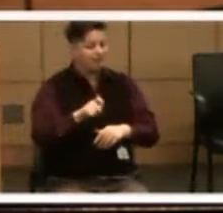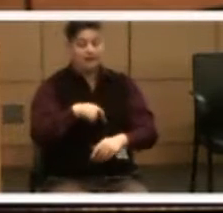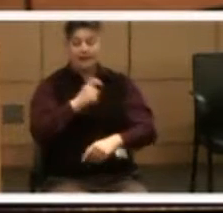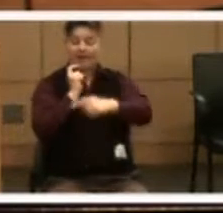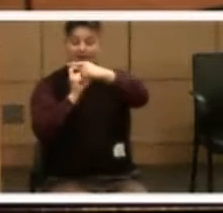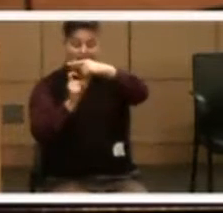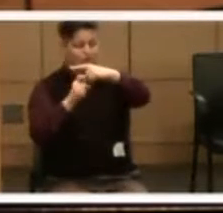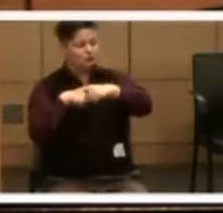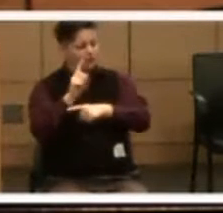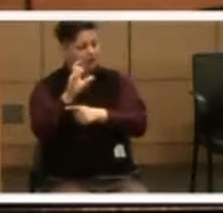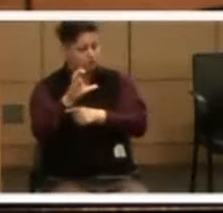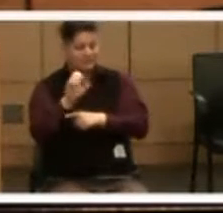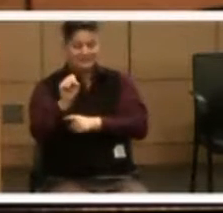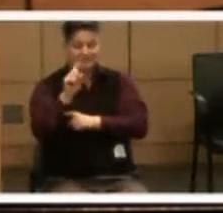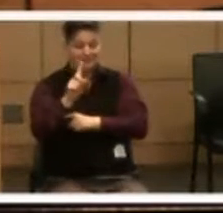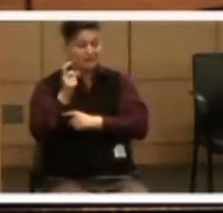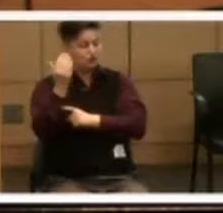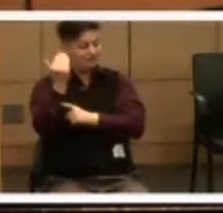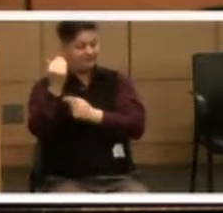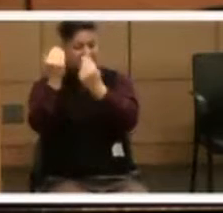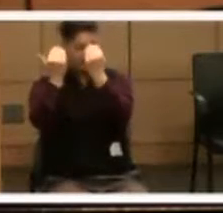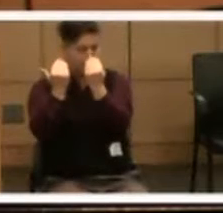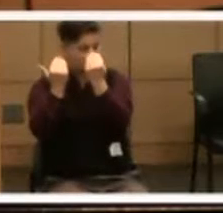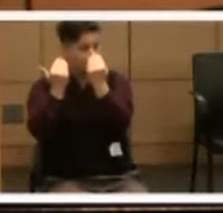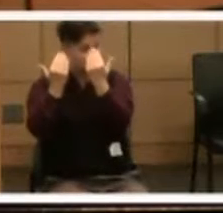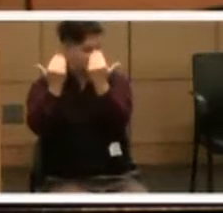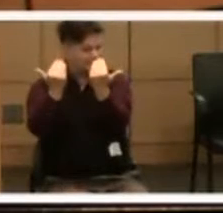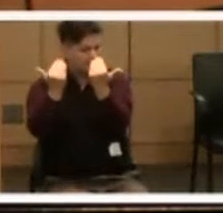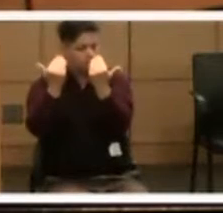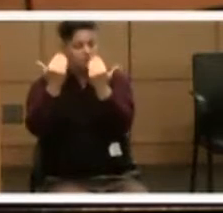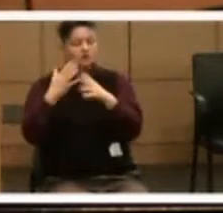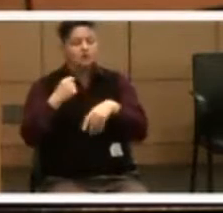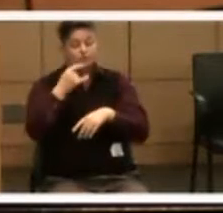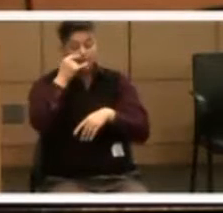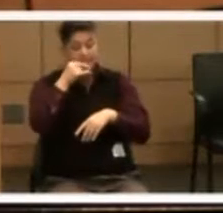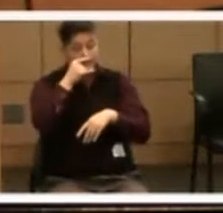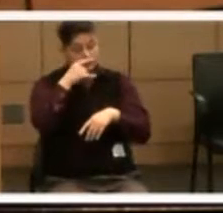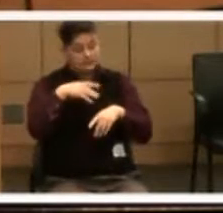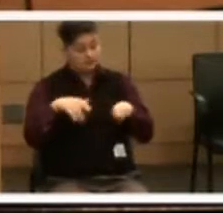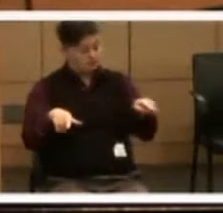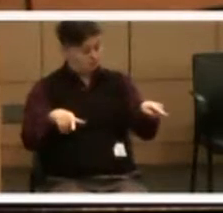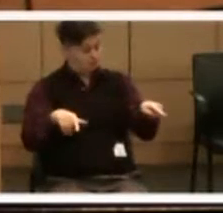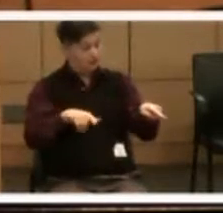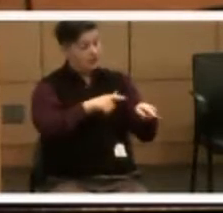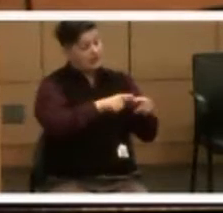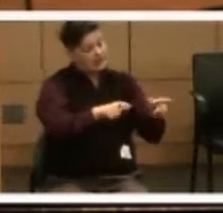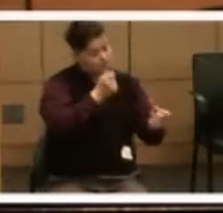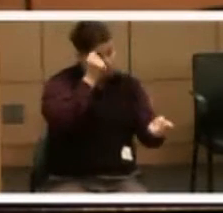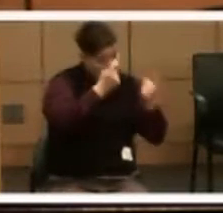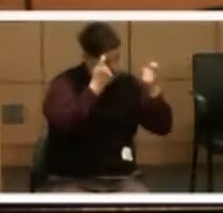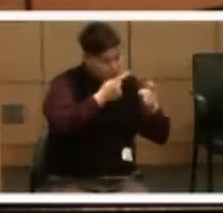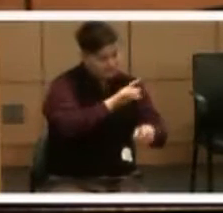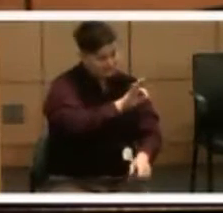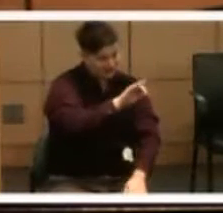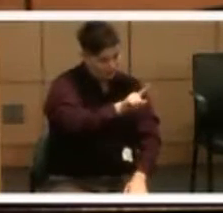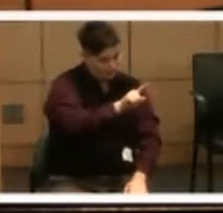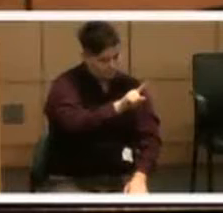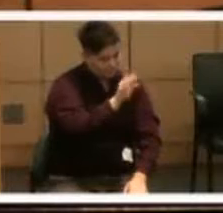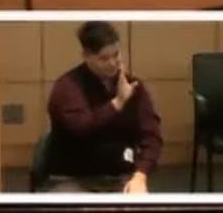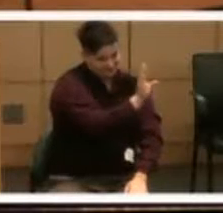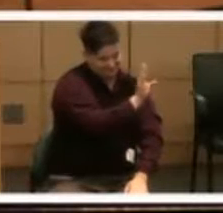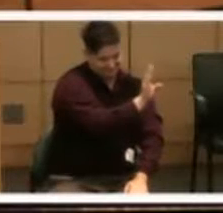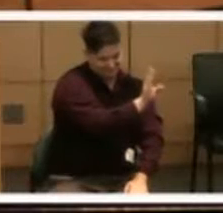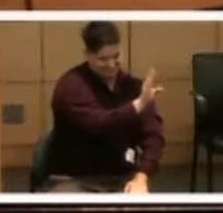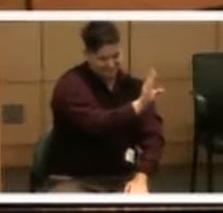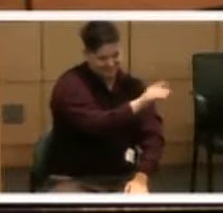standard deviation is 15. So that for these kids, language comprehension was 91 on average for the kids with